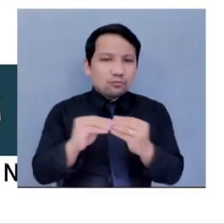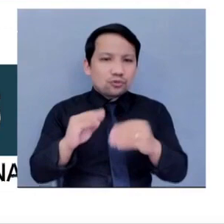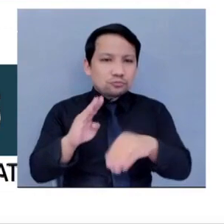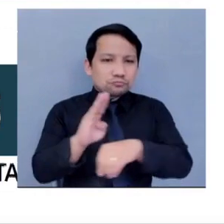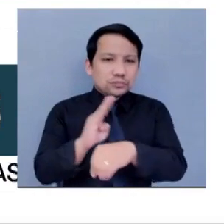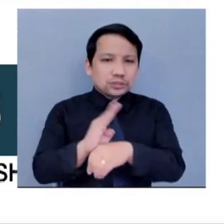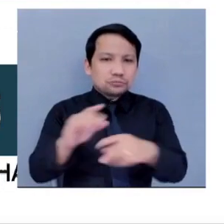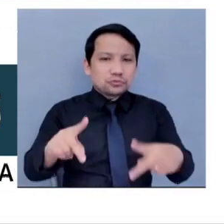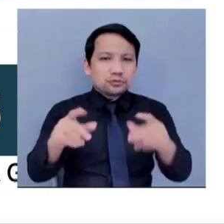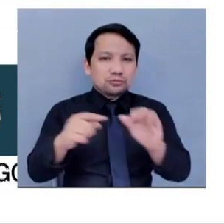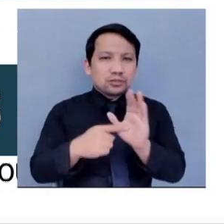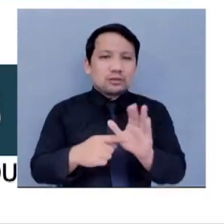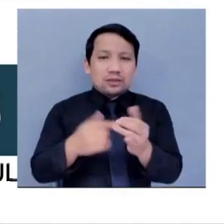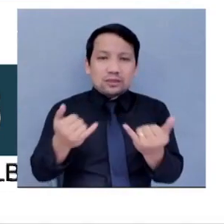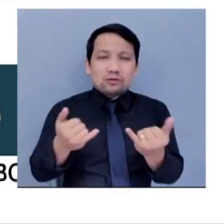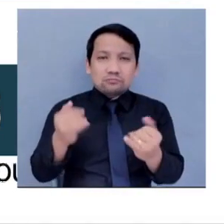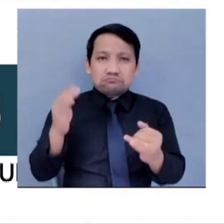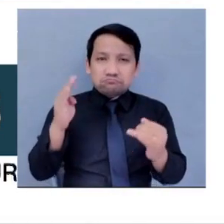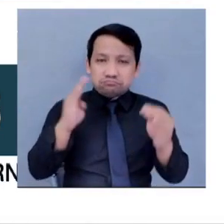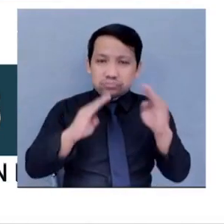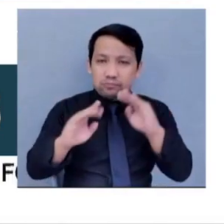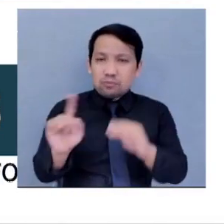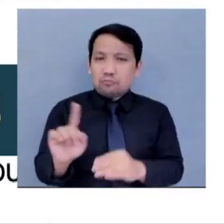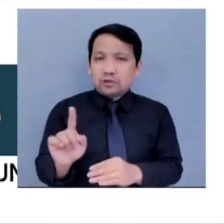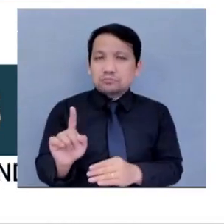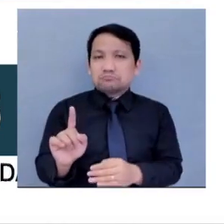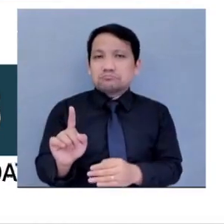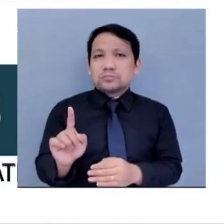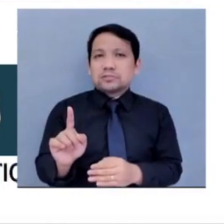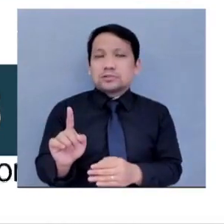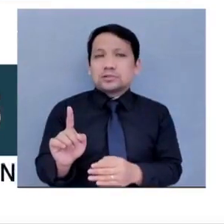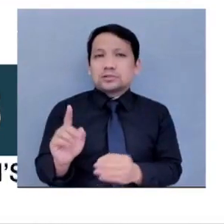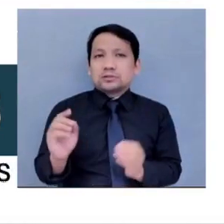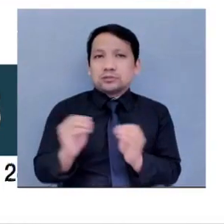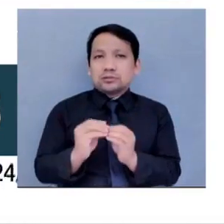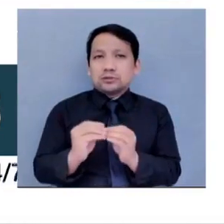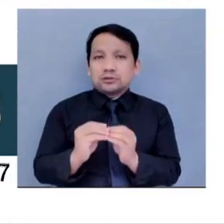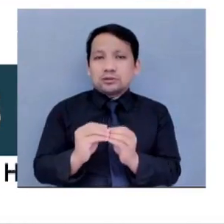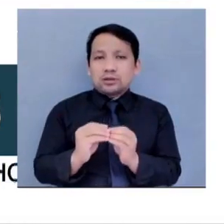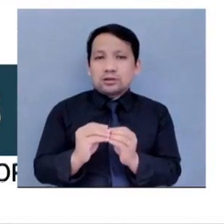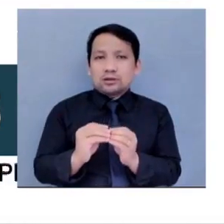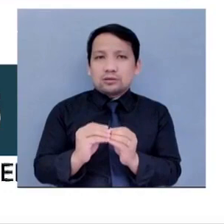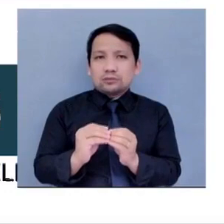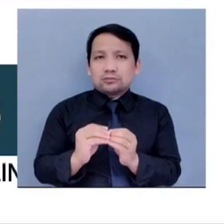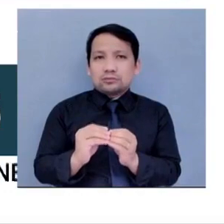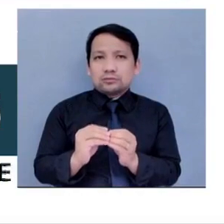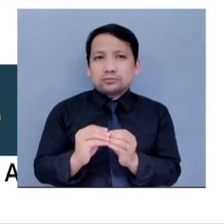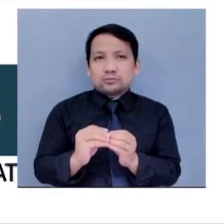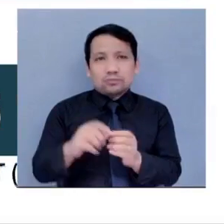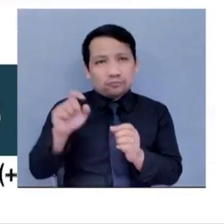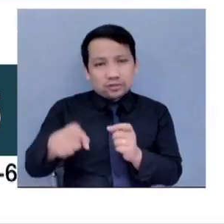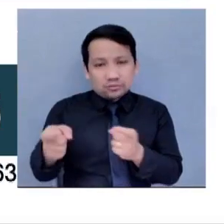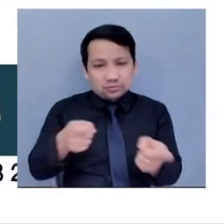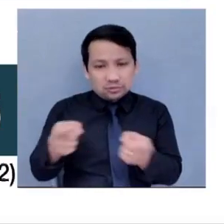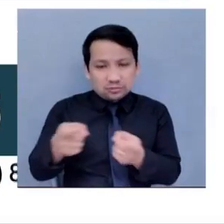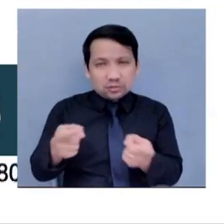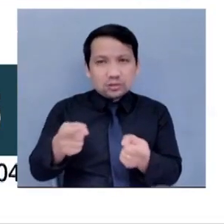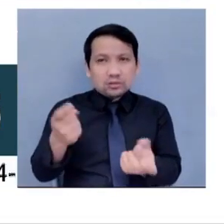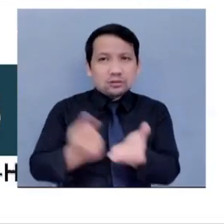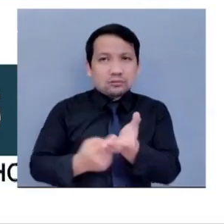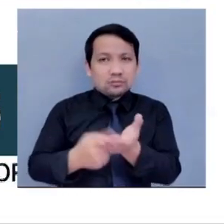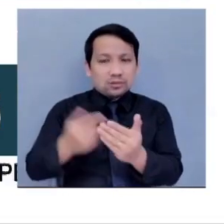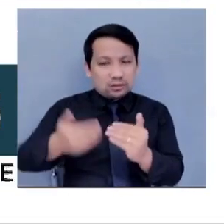the problem, it looks like at least it's more manageable to tackle higher prices